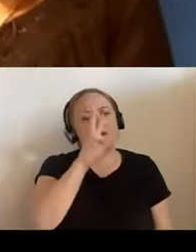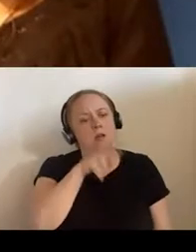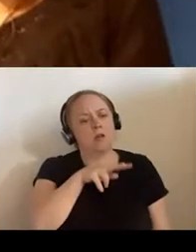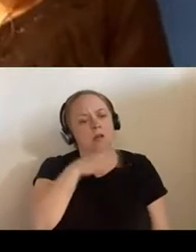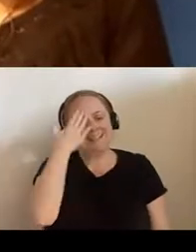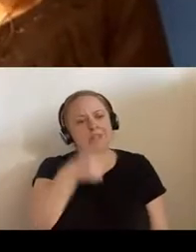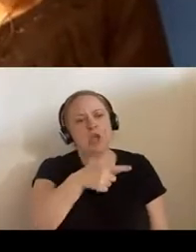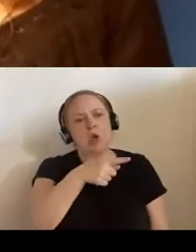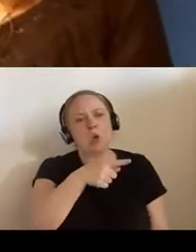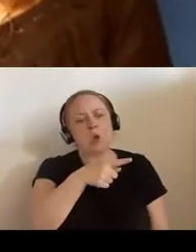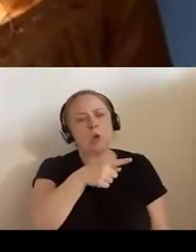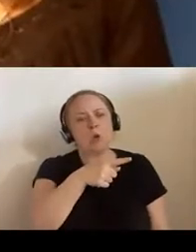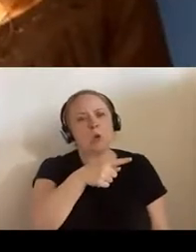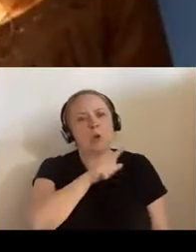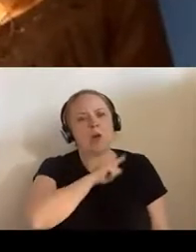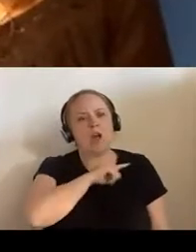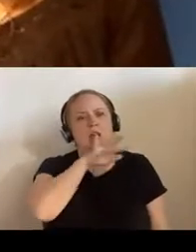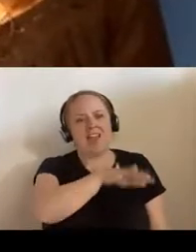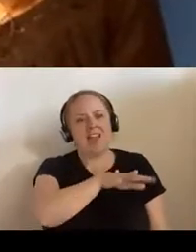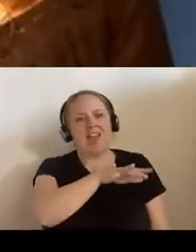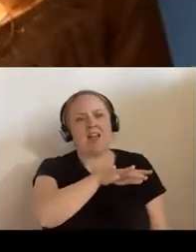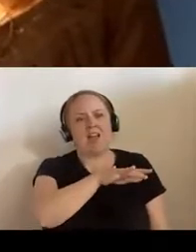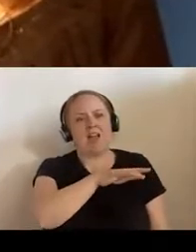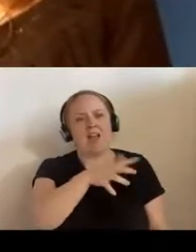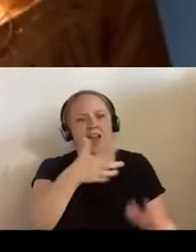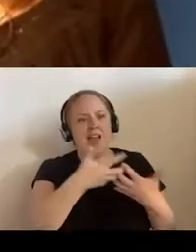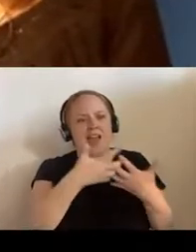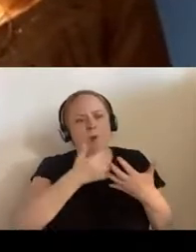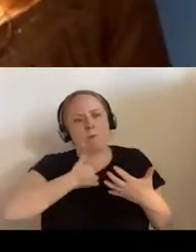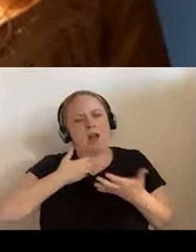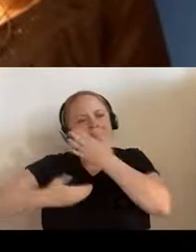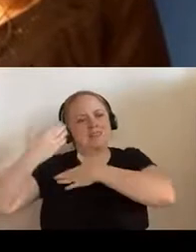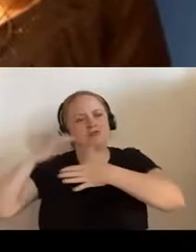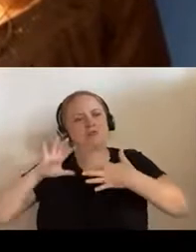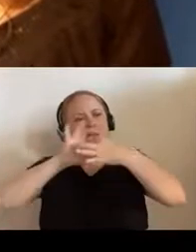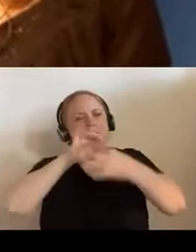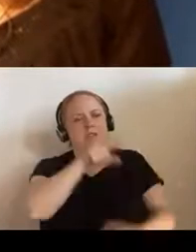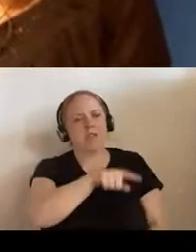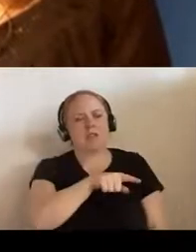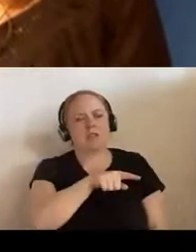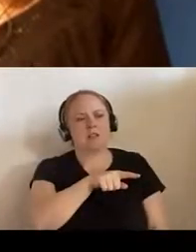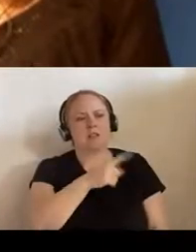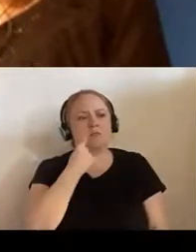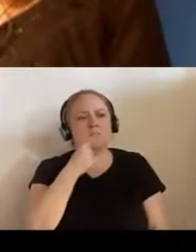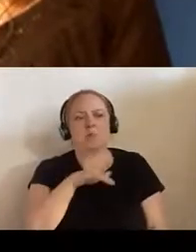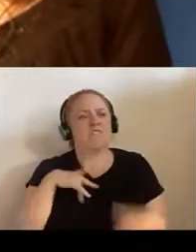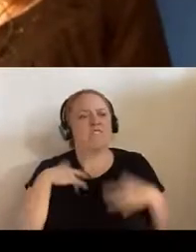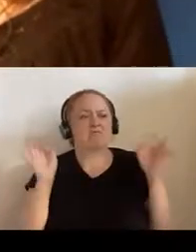know why it was there or how my history related to it, I probably wouldn't feel